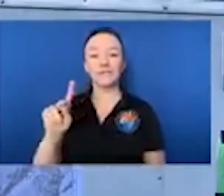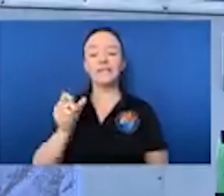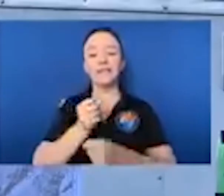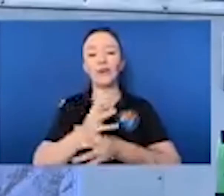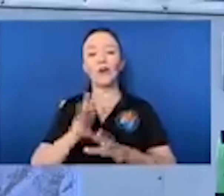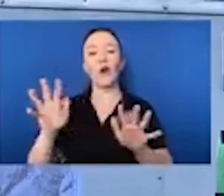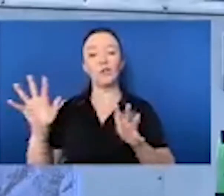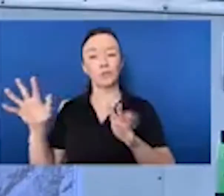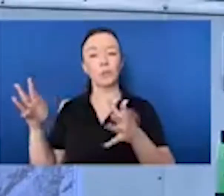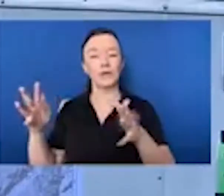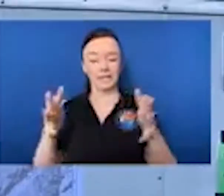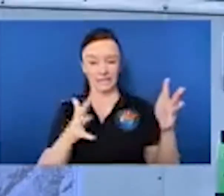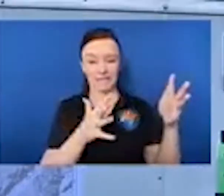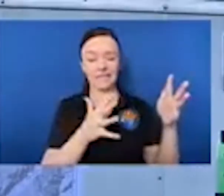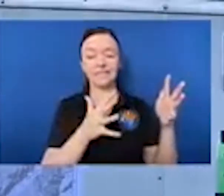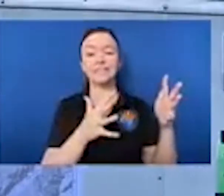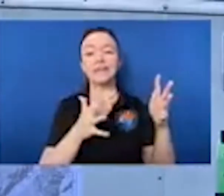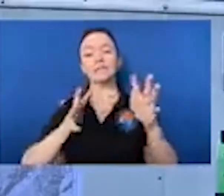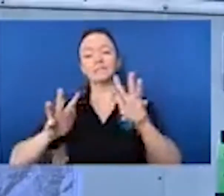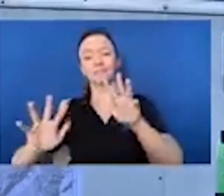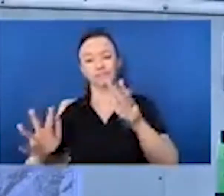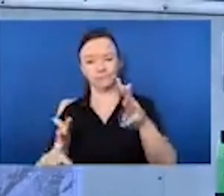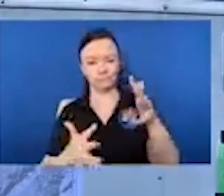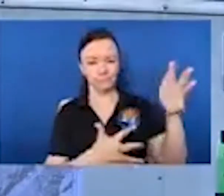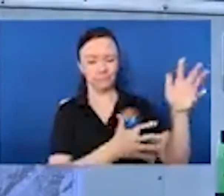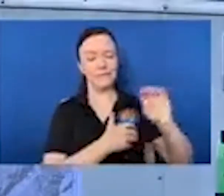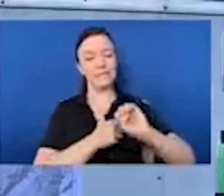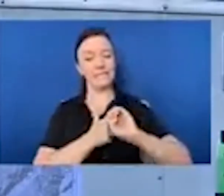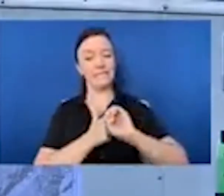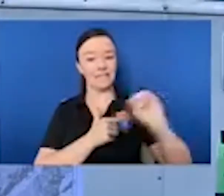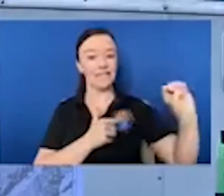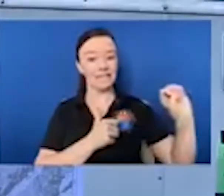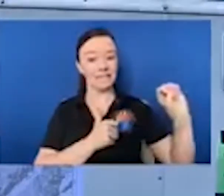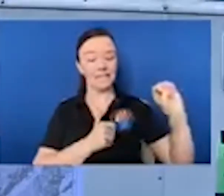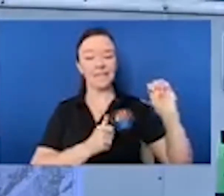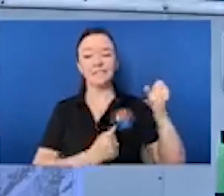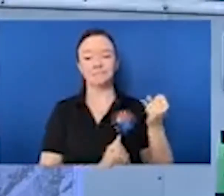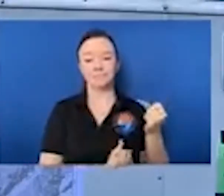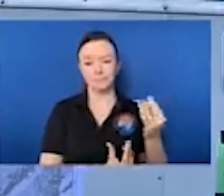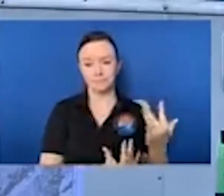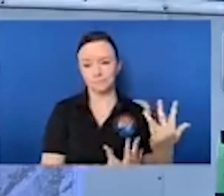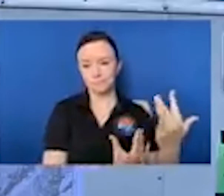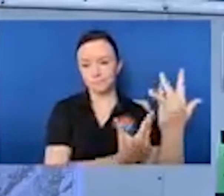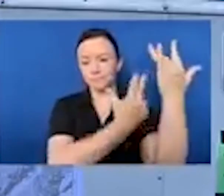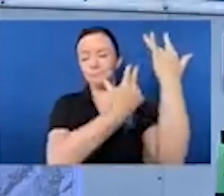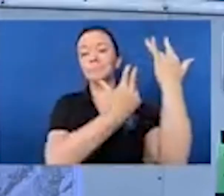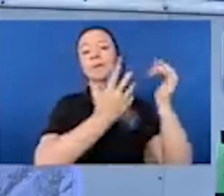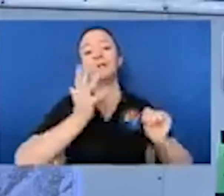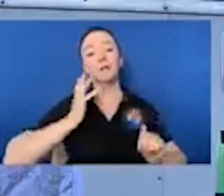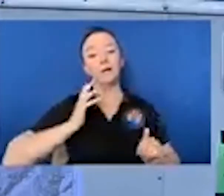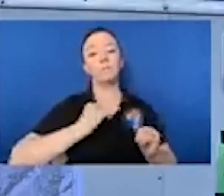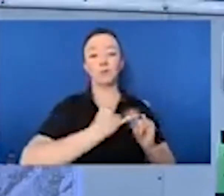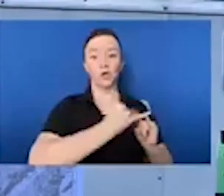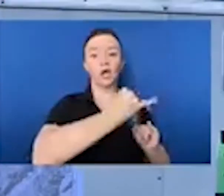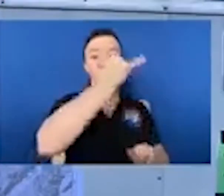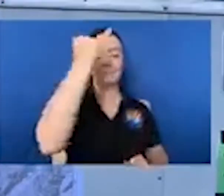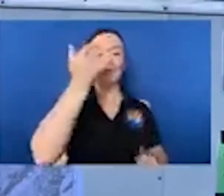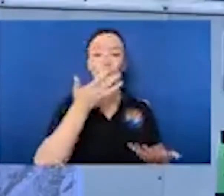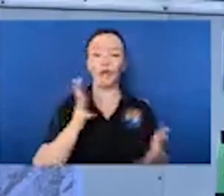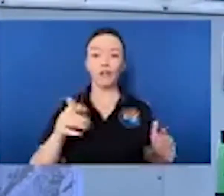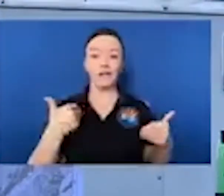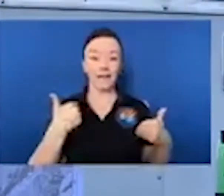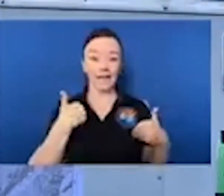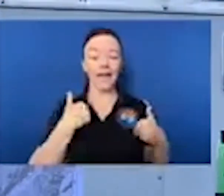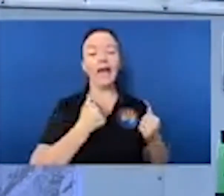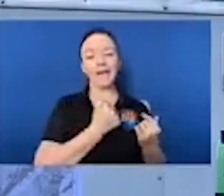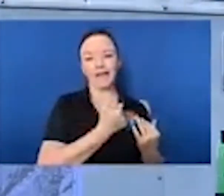Creek that caused winds to come out from that thunderstorm and push the fire back towards the east, and it basically wrapped